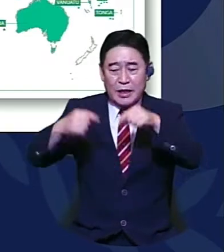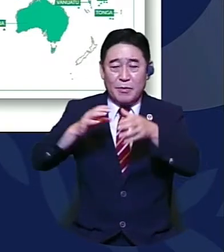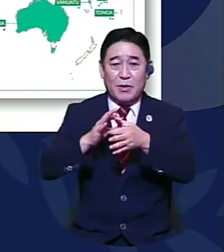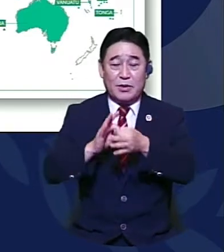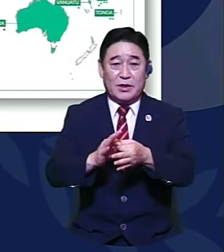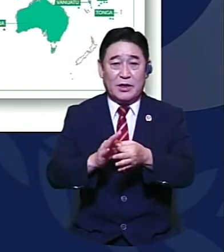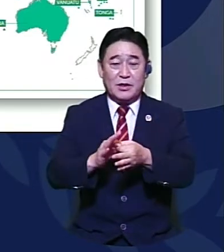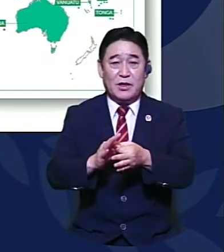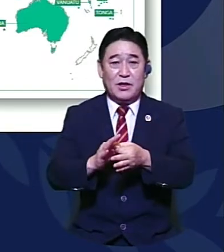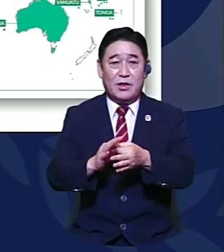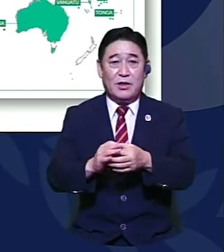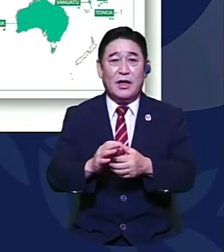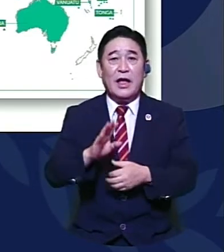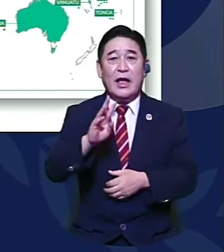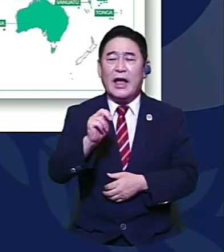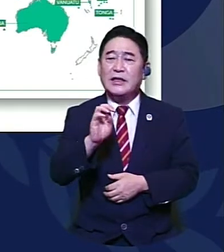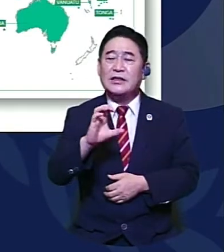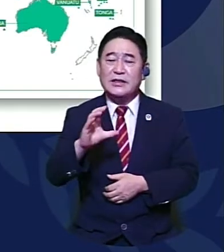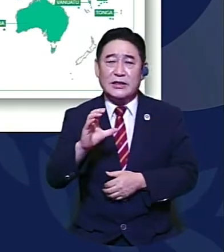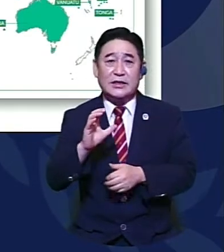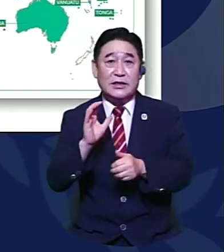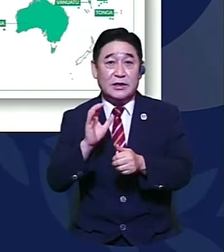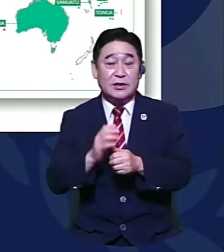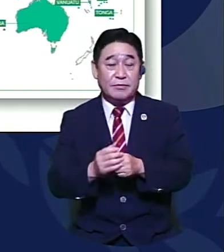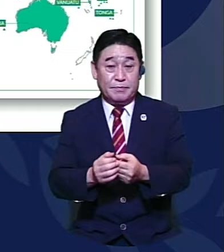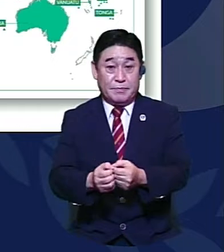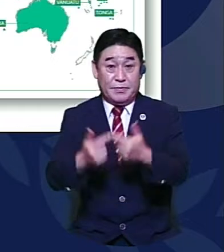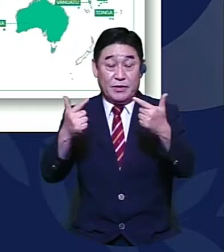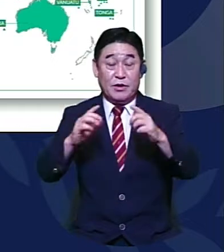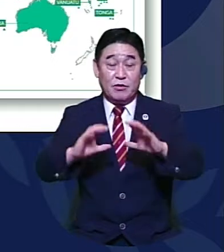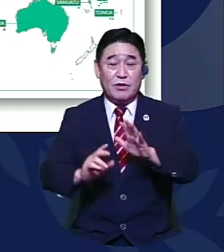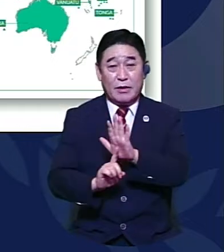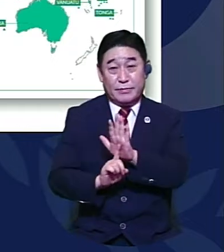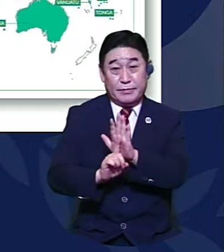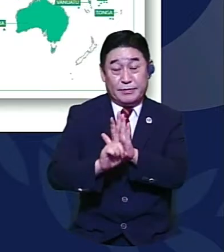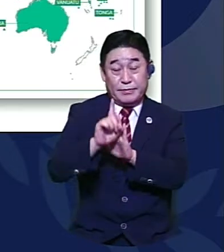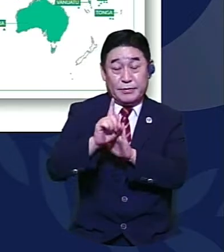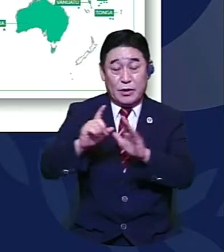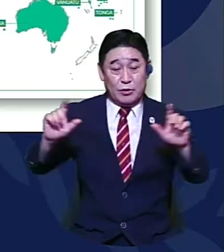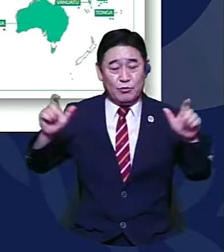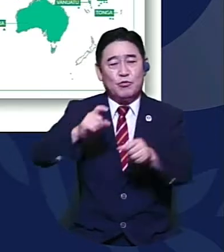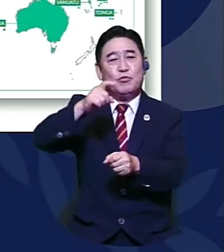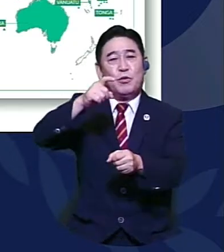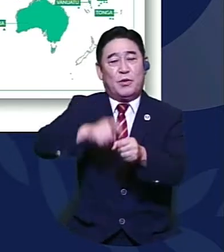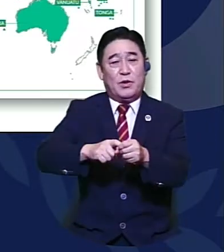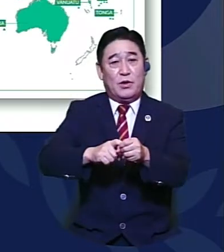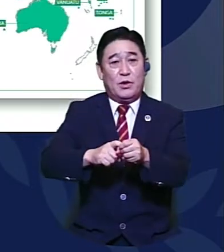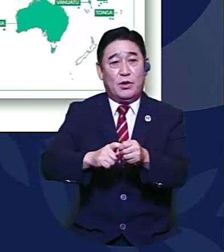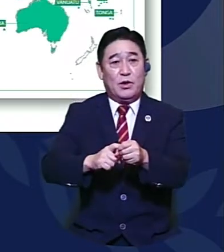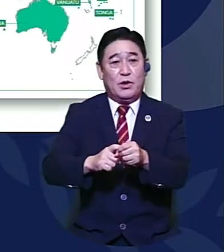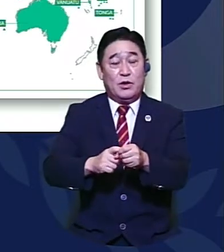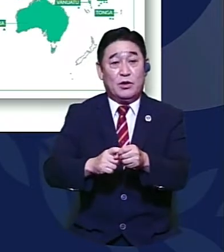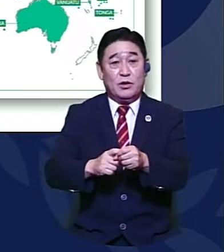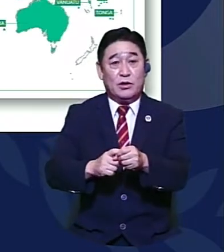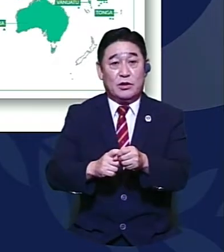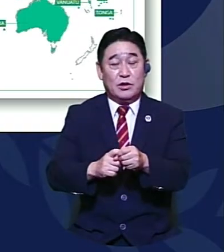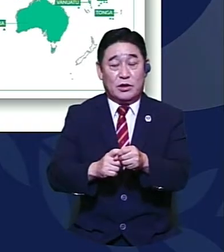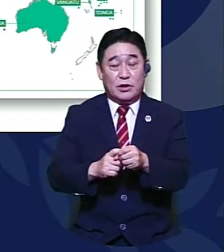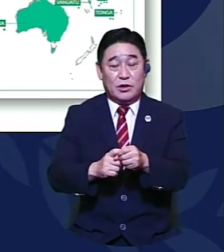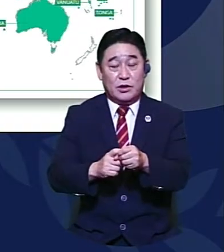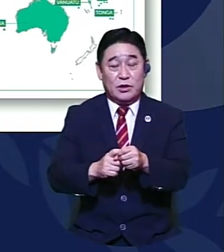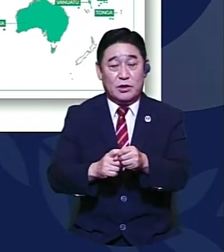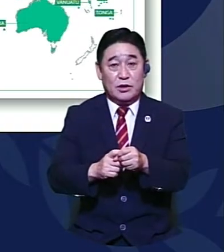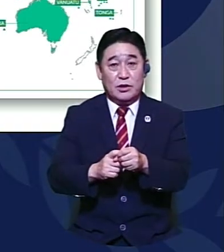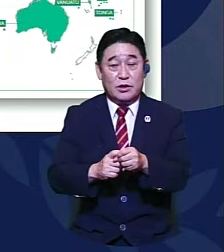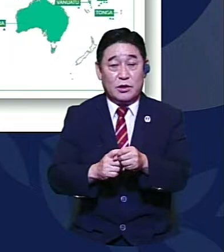on Korea to increase its NDC for 2030, ideally to 45 to 50%, which is